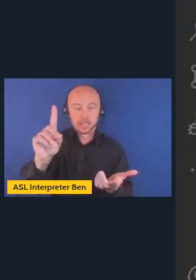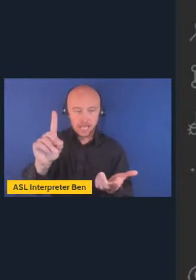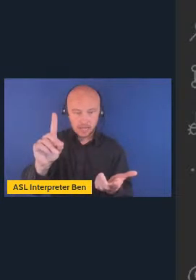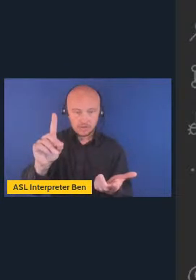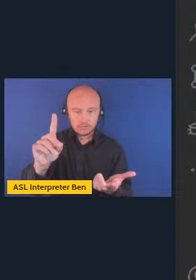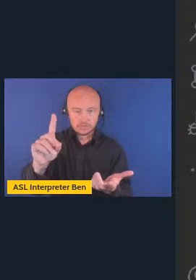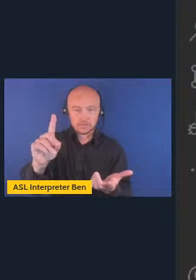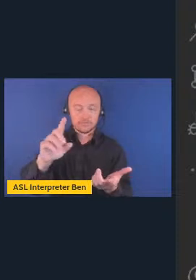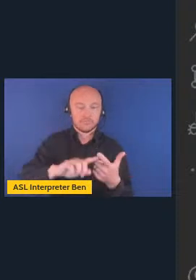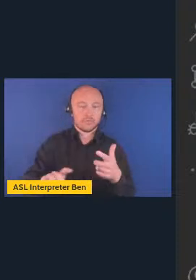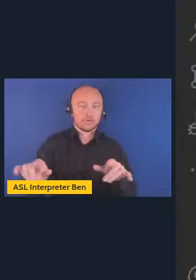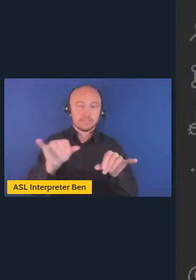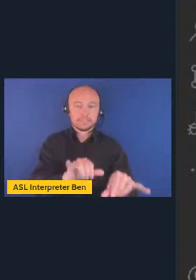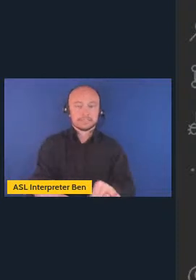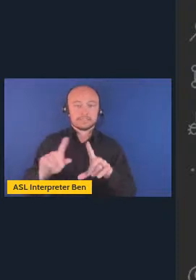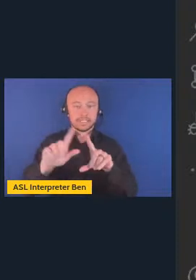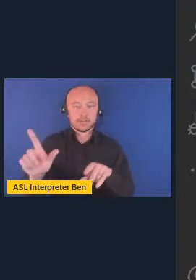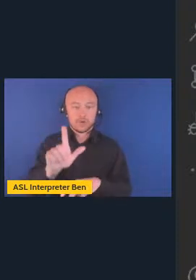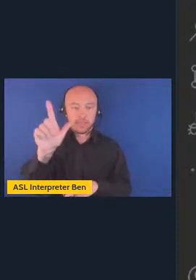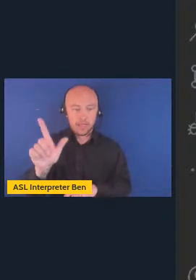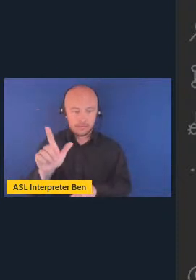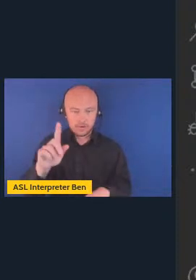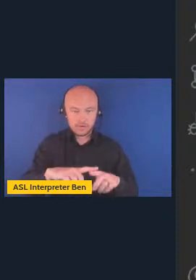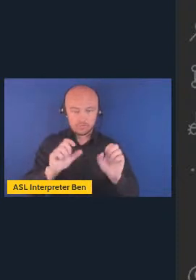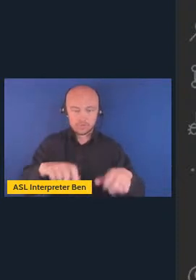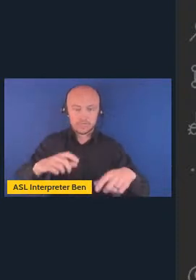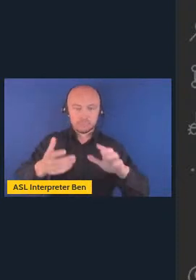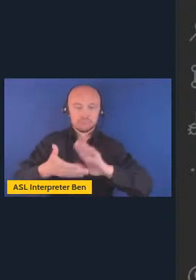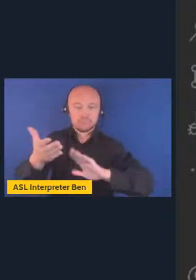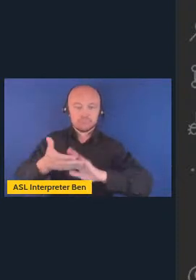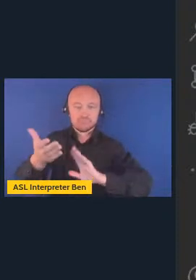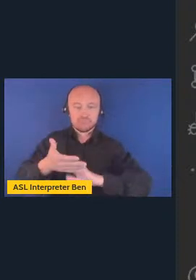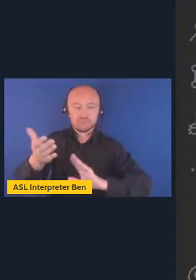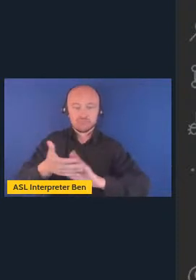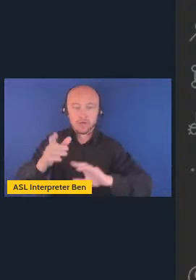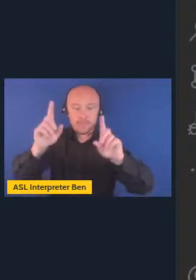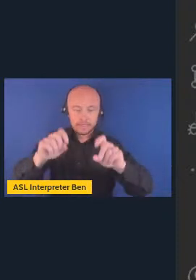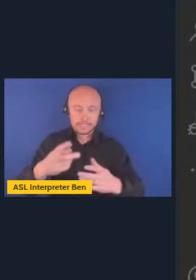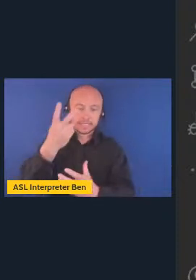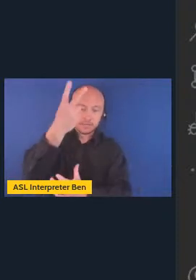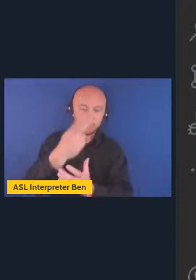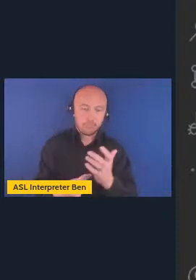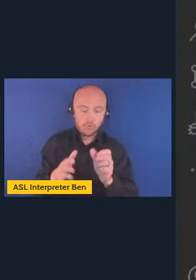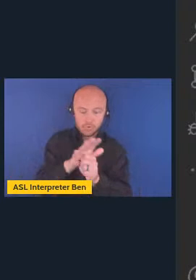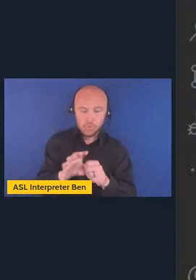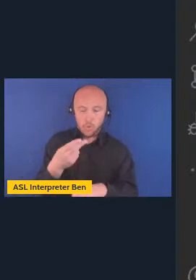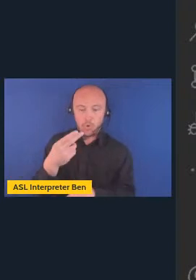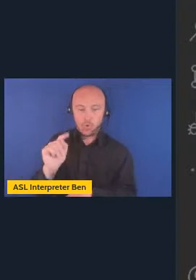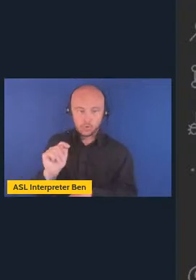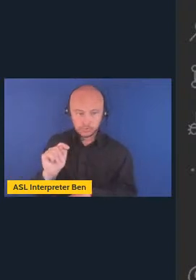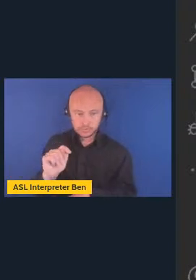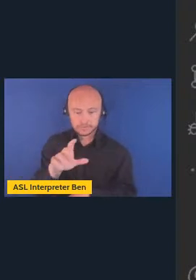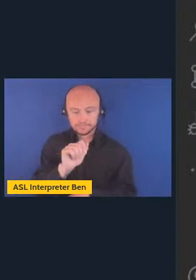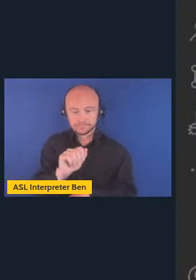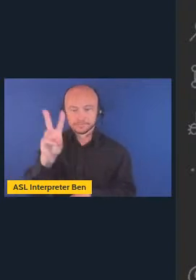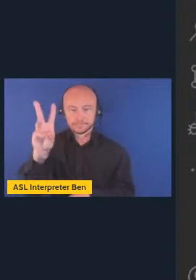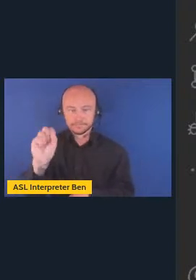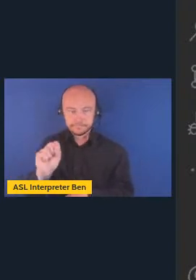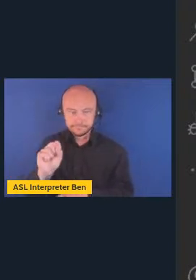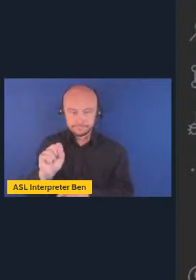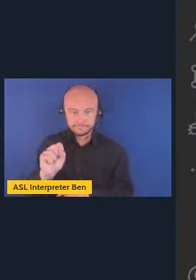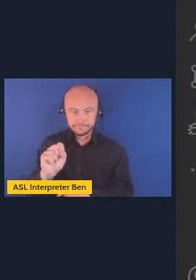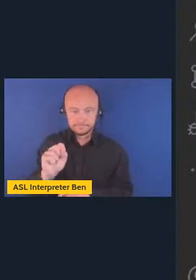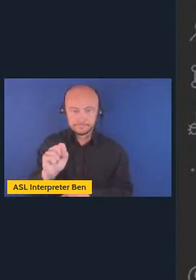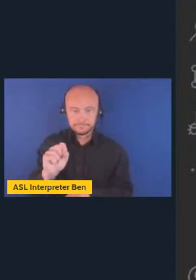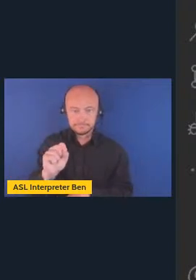that are part of our standard library, and was able to run the test on both localhost and AWS. And I think